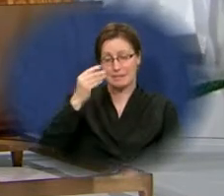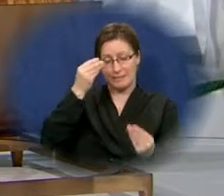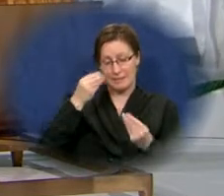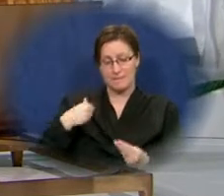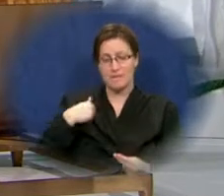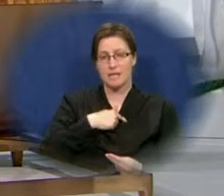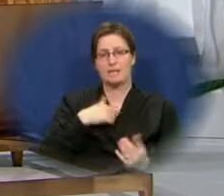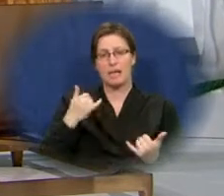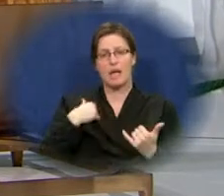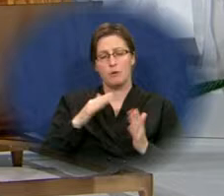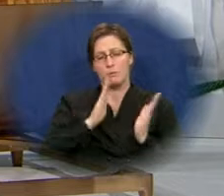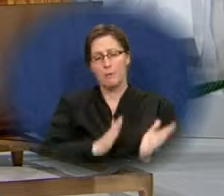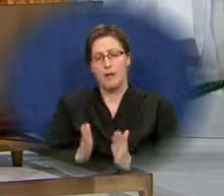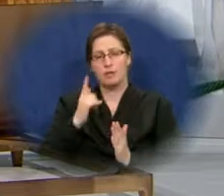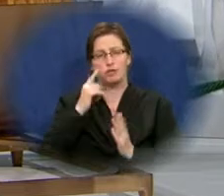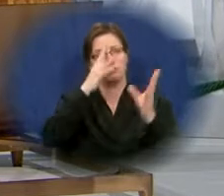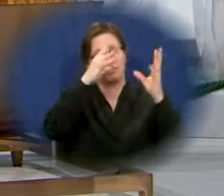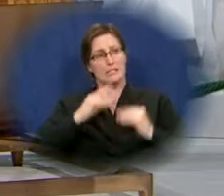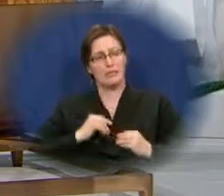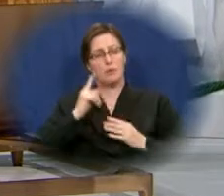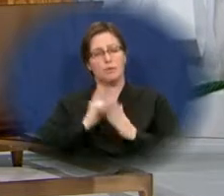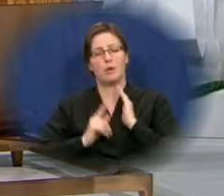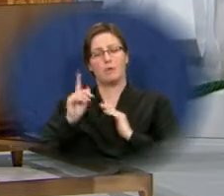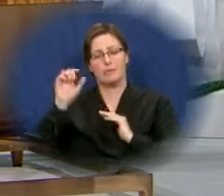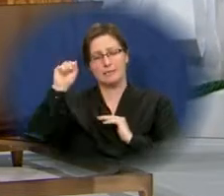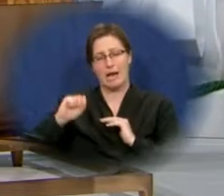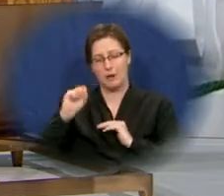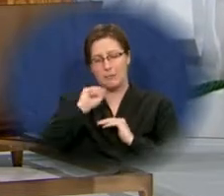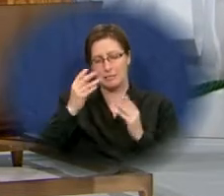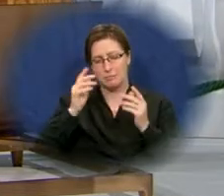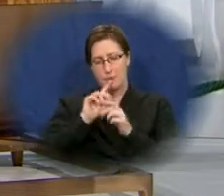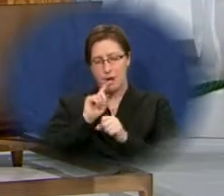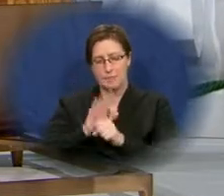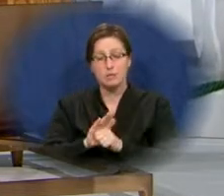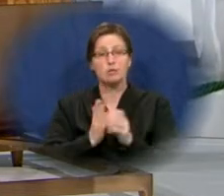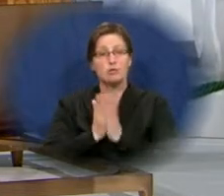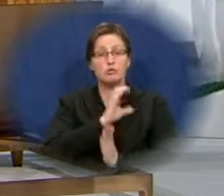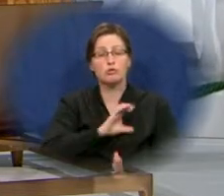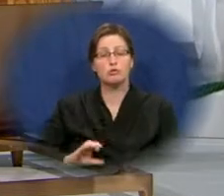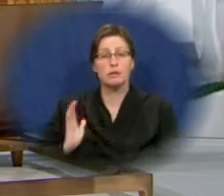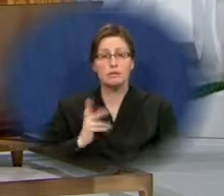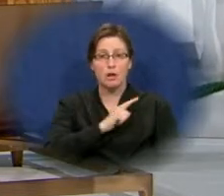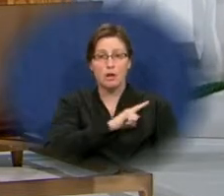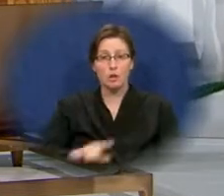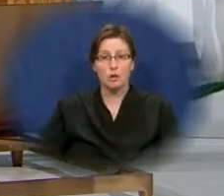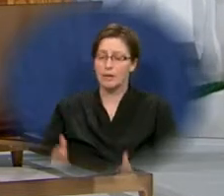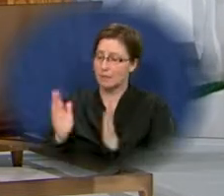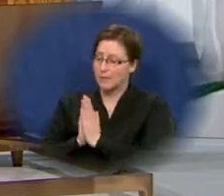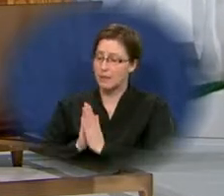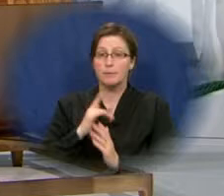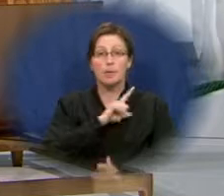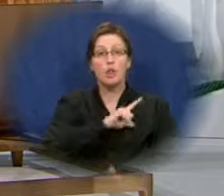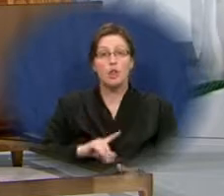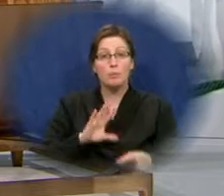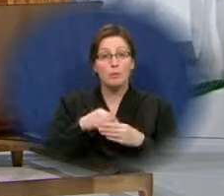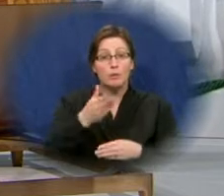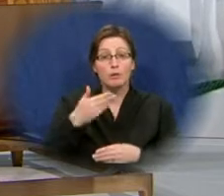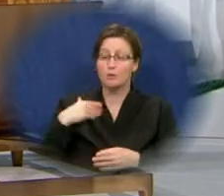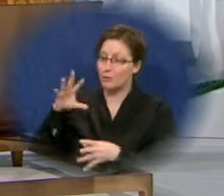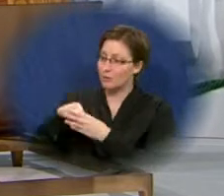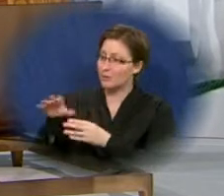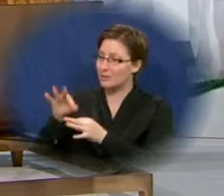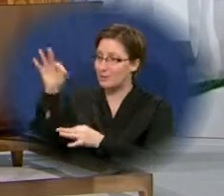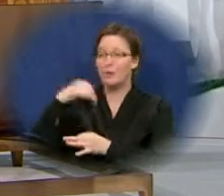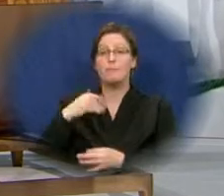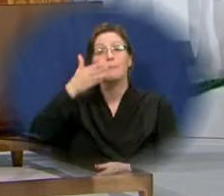prepared by your gift for receiving what they promise. Through Christ our Lord. Amen. The Lord be with you. And with your spirit.